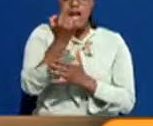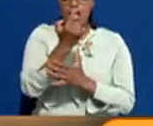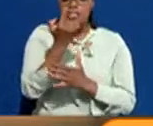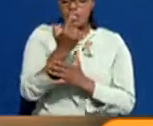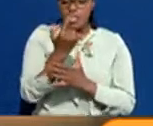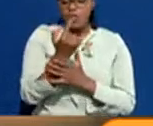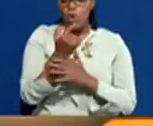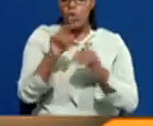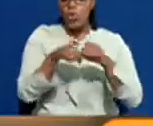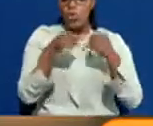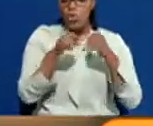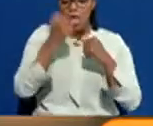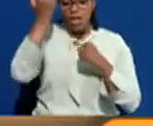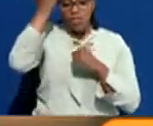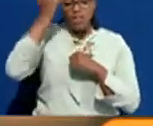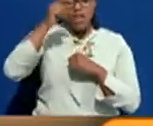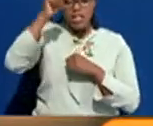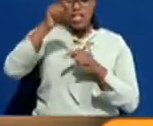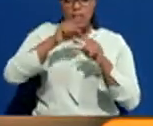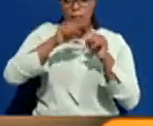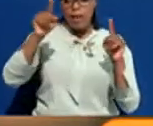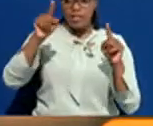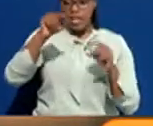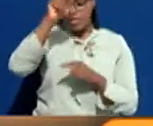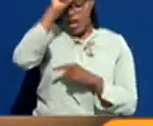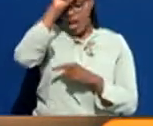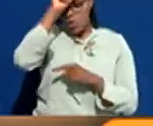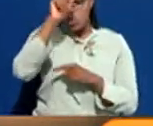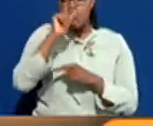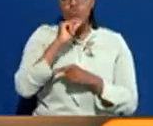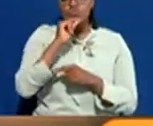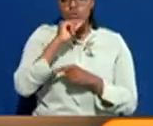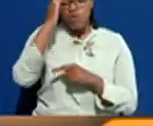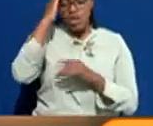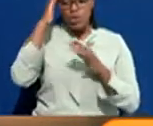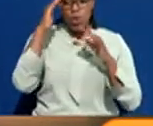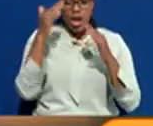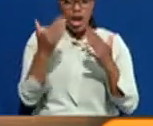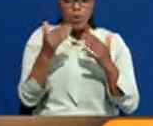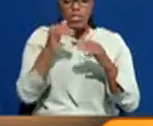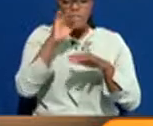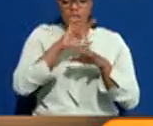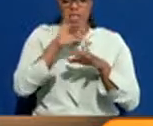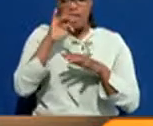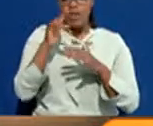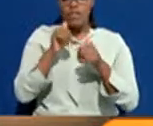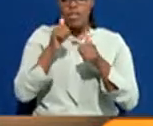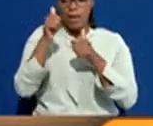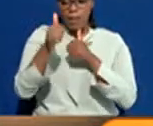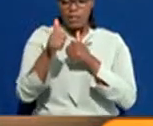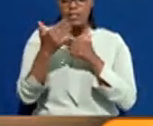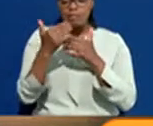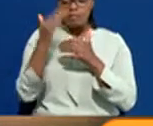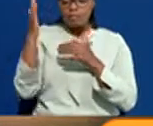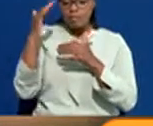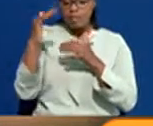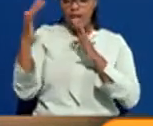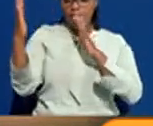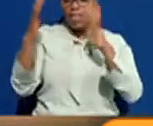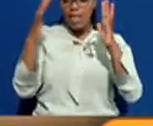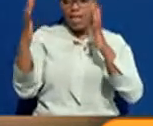apple, but as a rural boy, I know exactly how long the stench of a passing skunk lingers in the